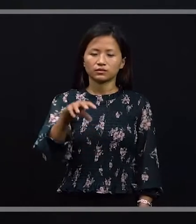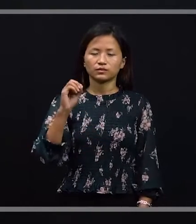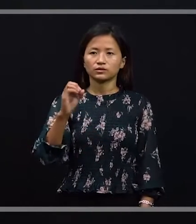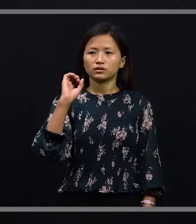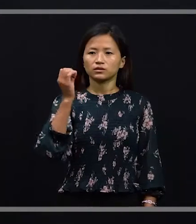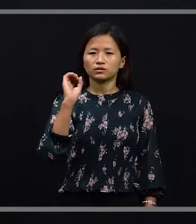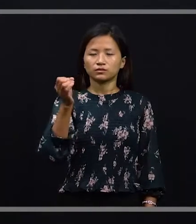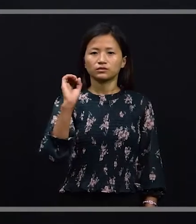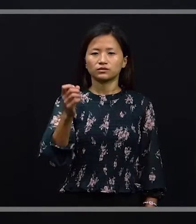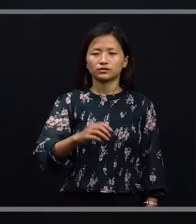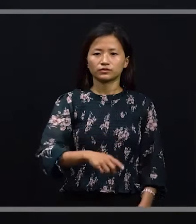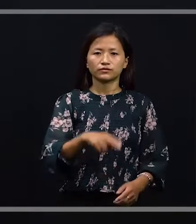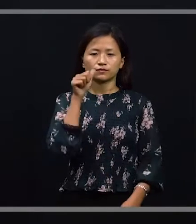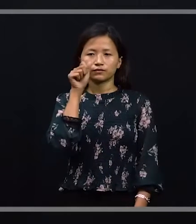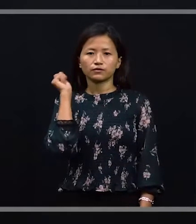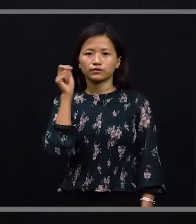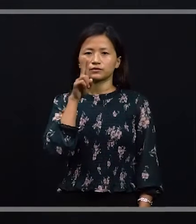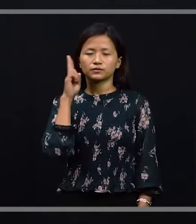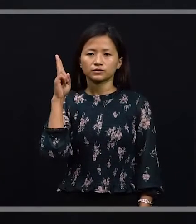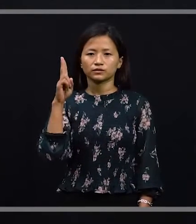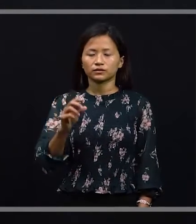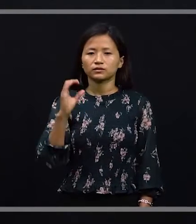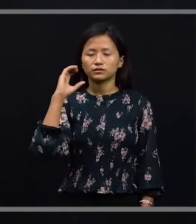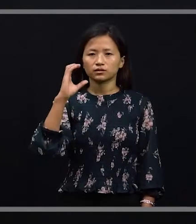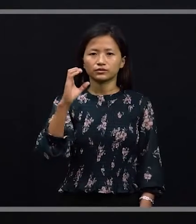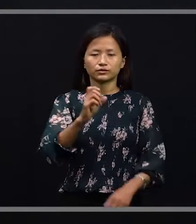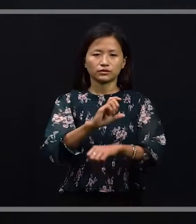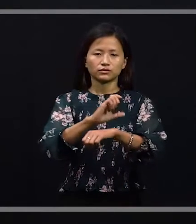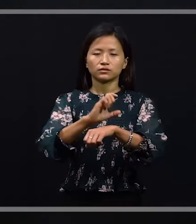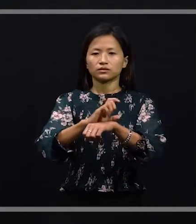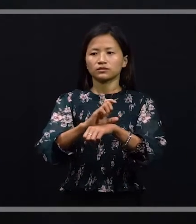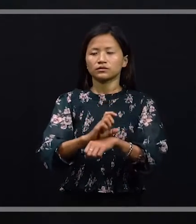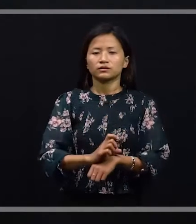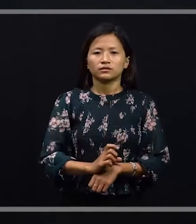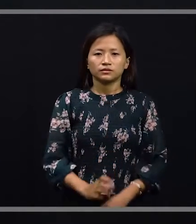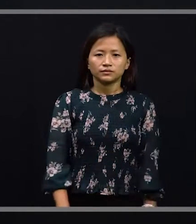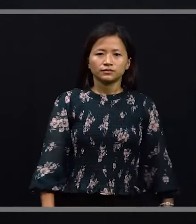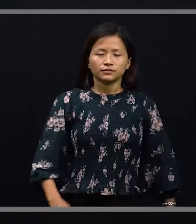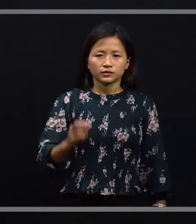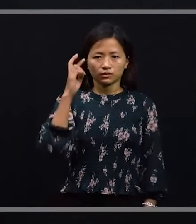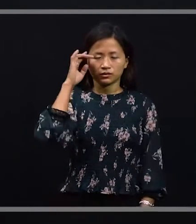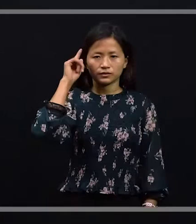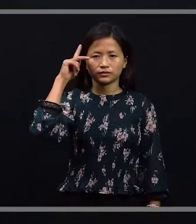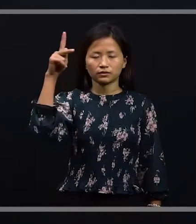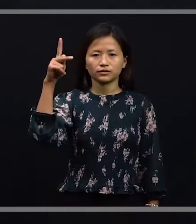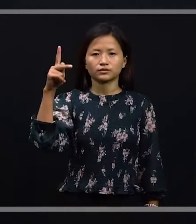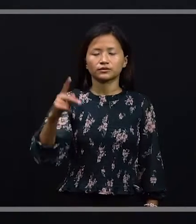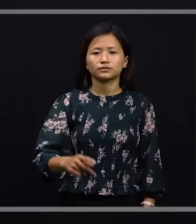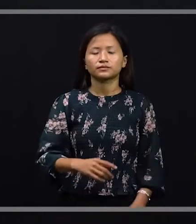no sense of brotherhood, and that also never led to the sense of nationalism among the Indians.